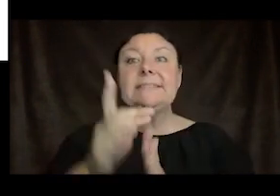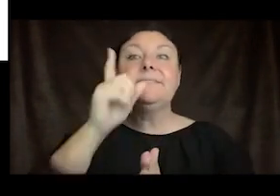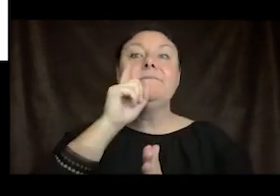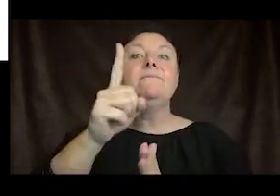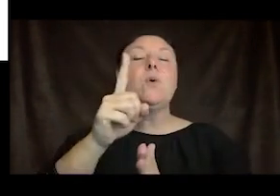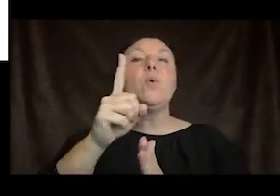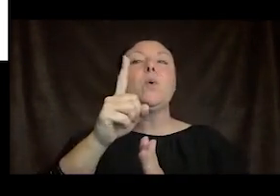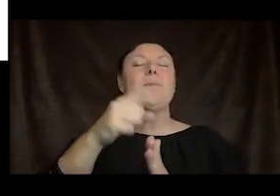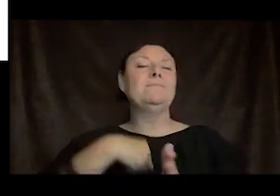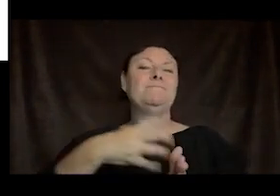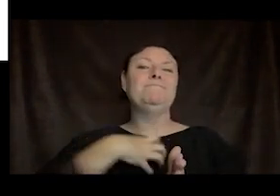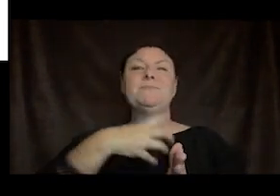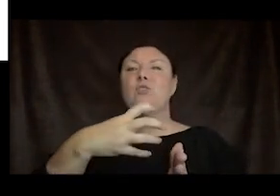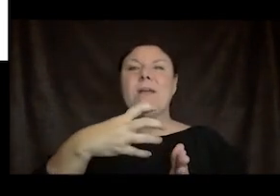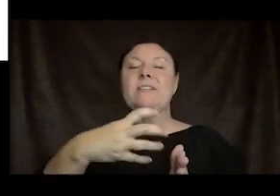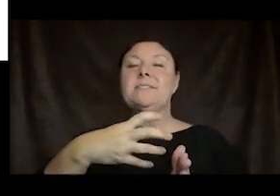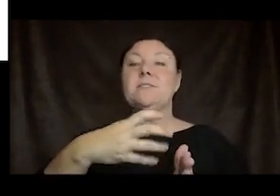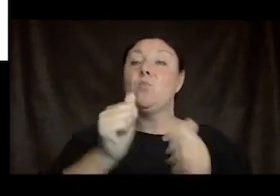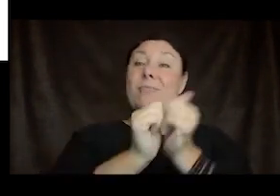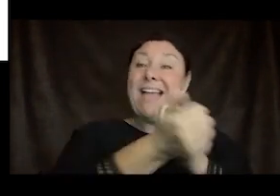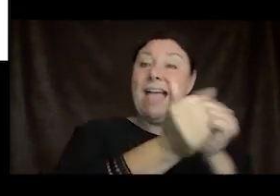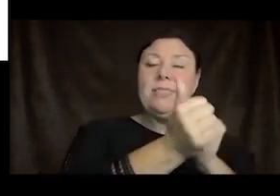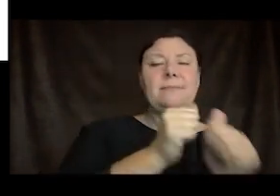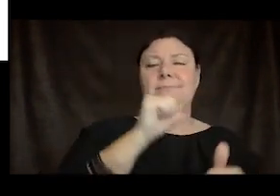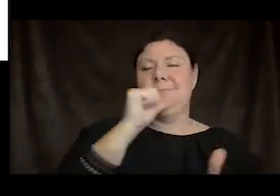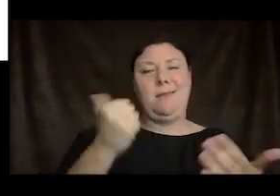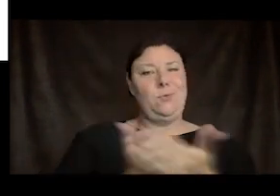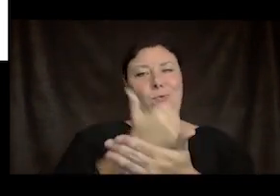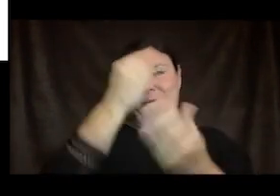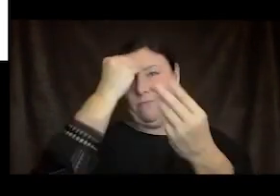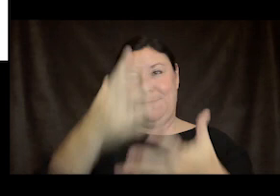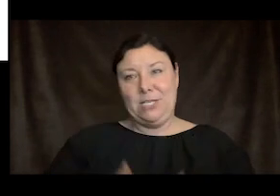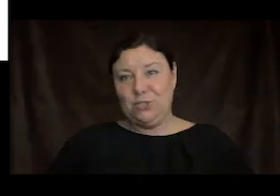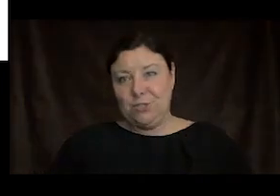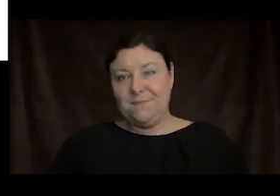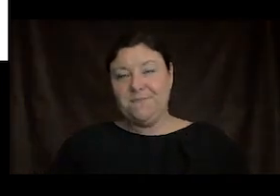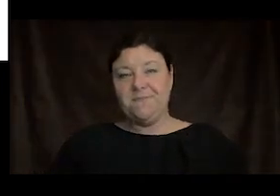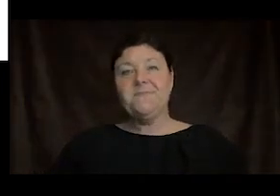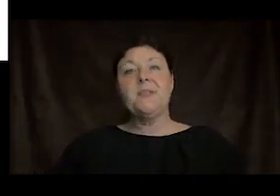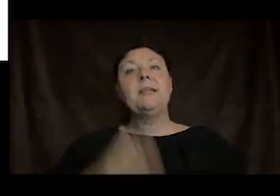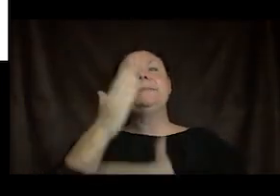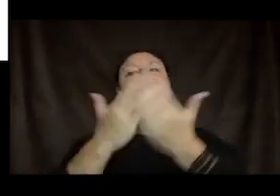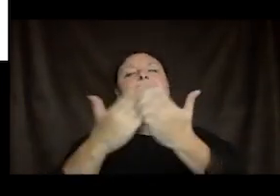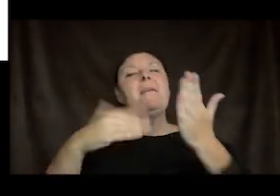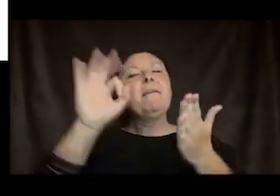with athletes is not something new. So here's a few things we want to remember.